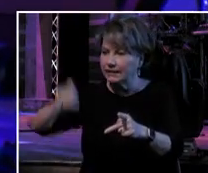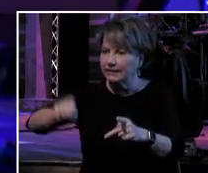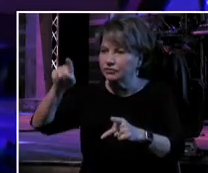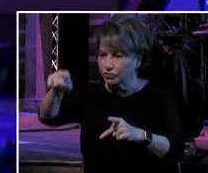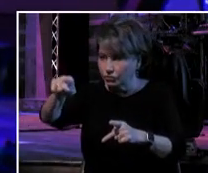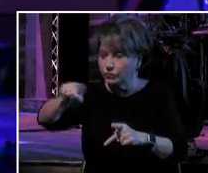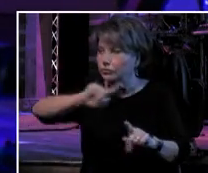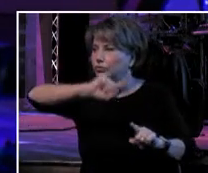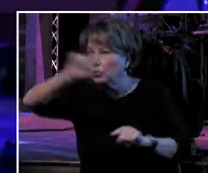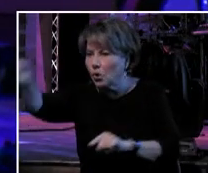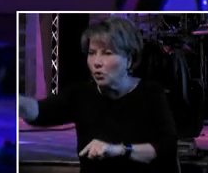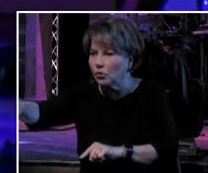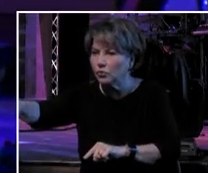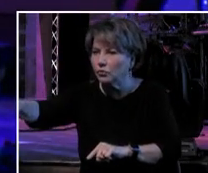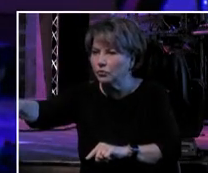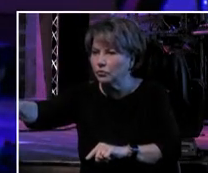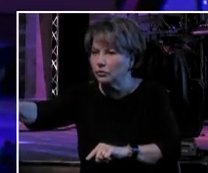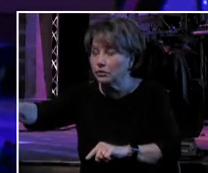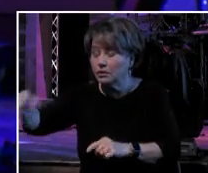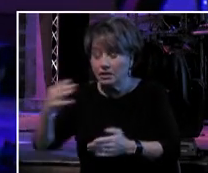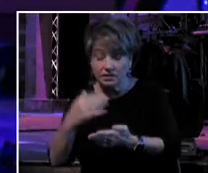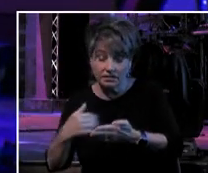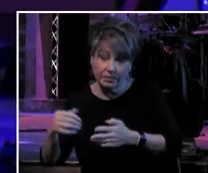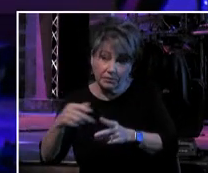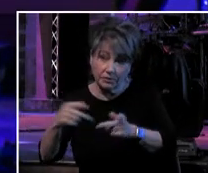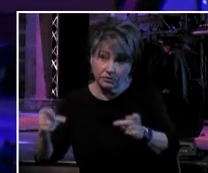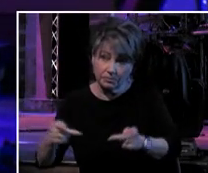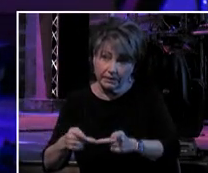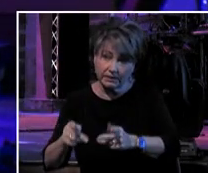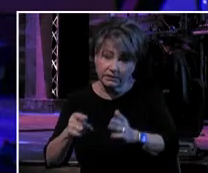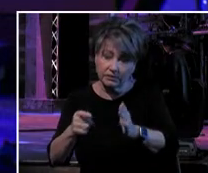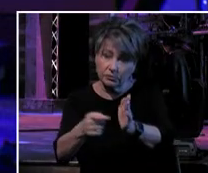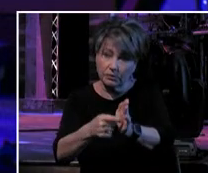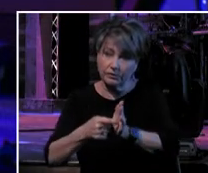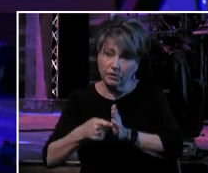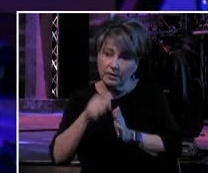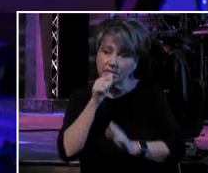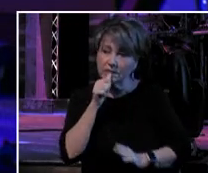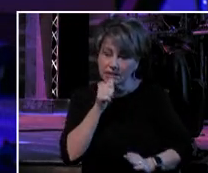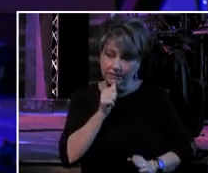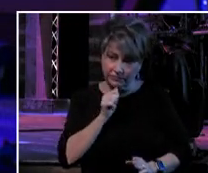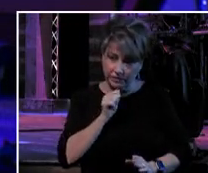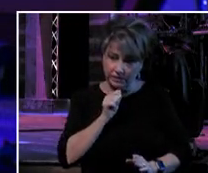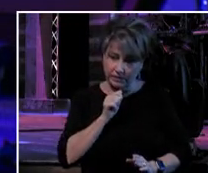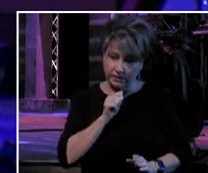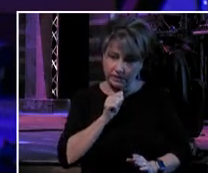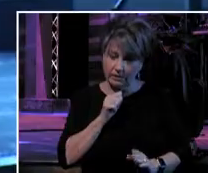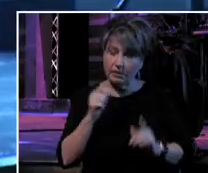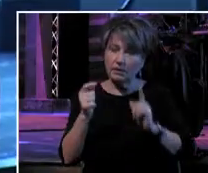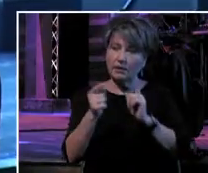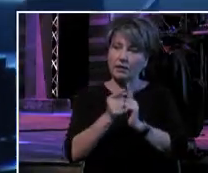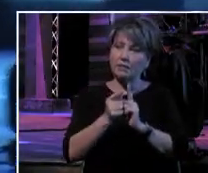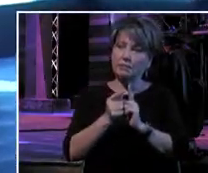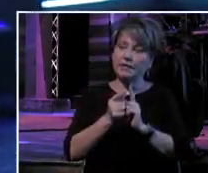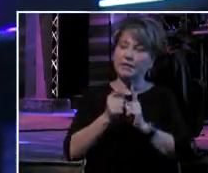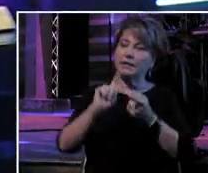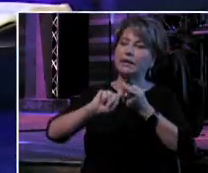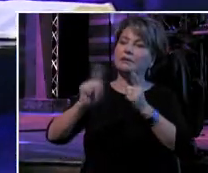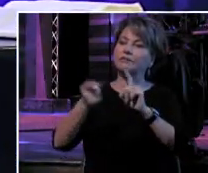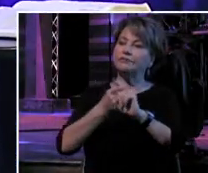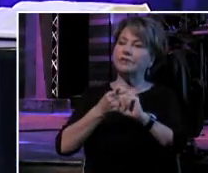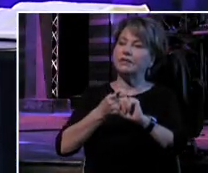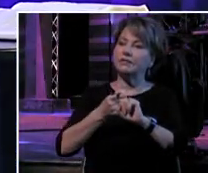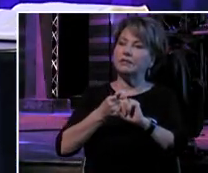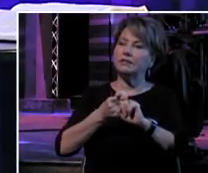those spaces. And some of them might require suffering. I met a friend, Pastor Forna. He serves in Sierra